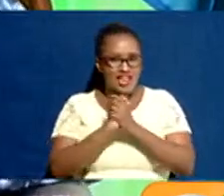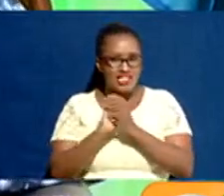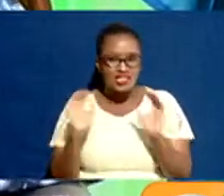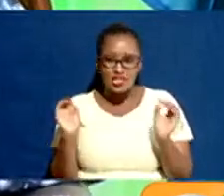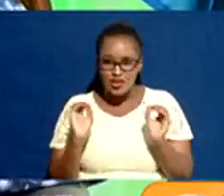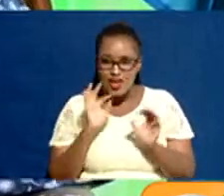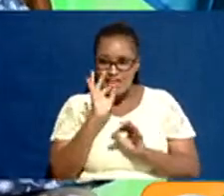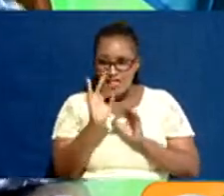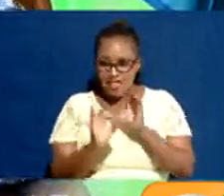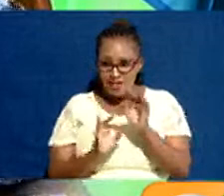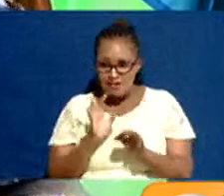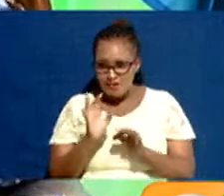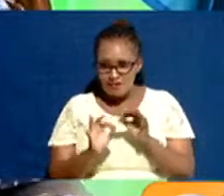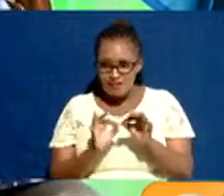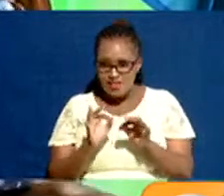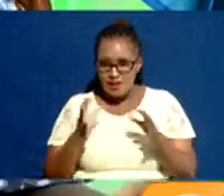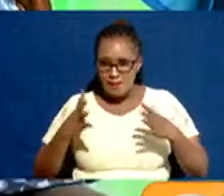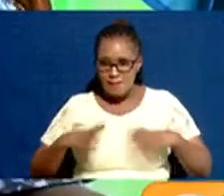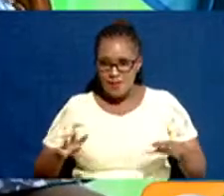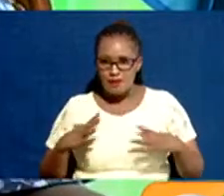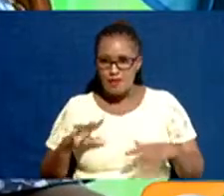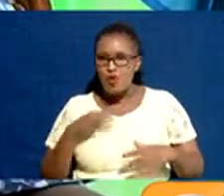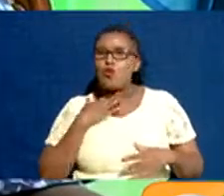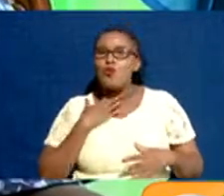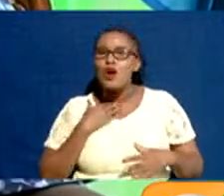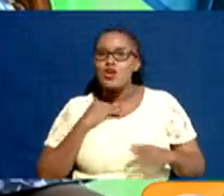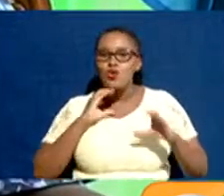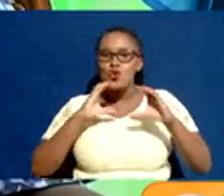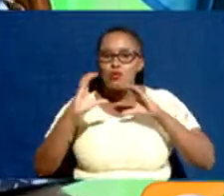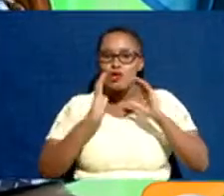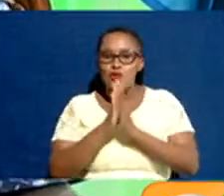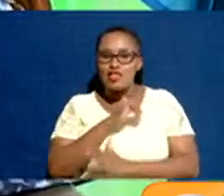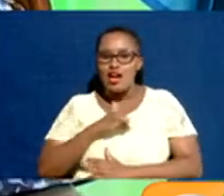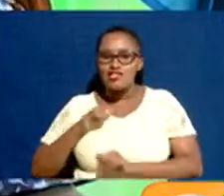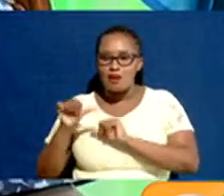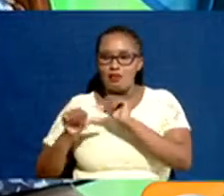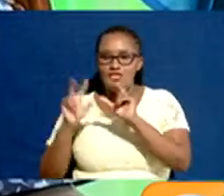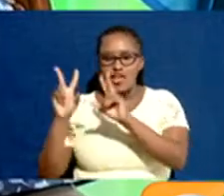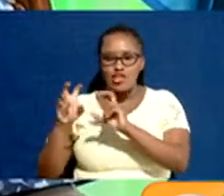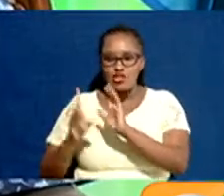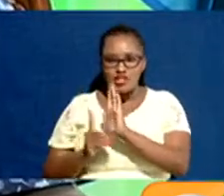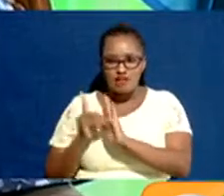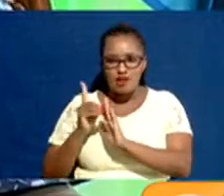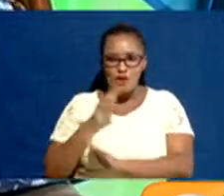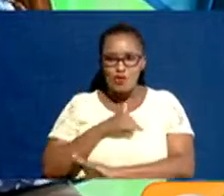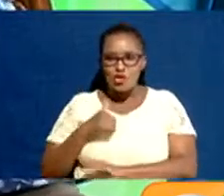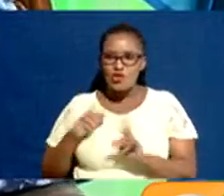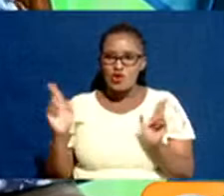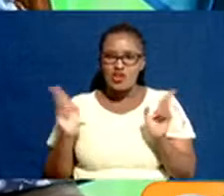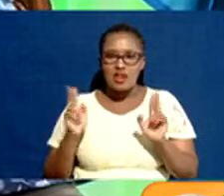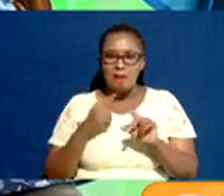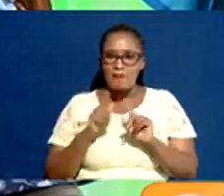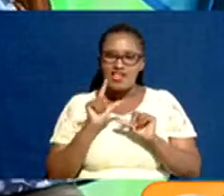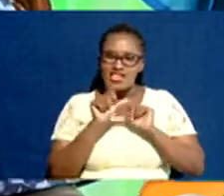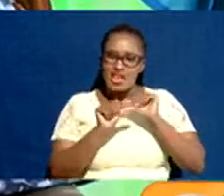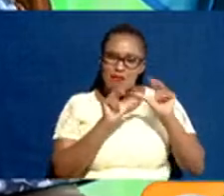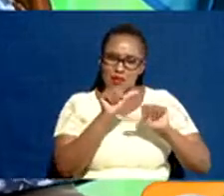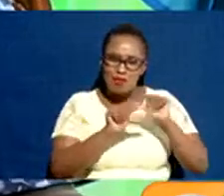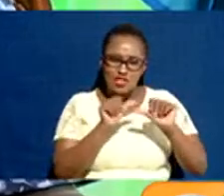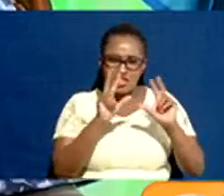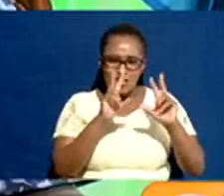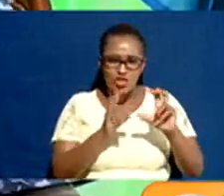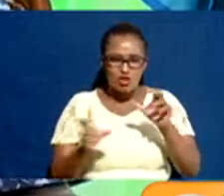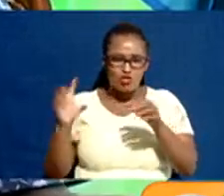If those people want to talk to us on matters development, we are ready. But them coming to join government,